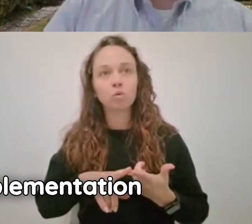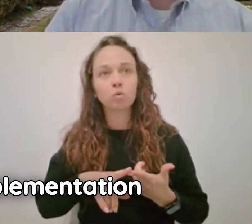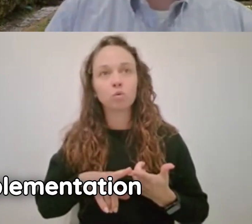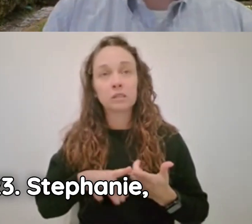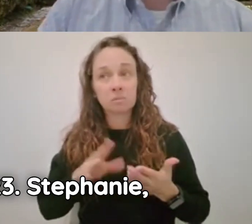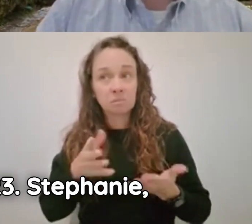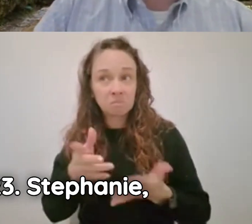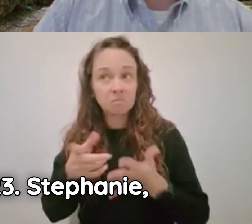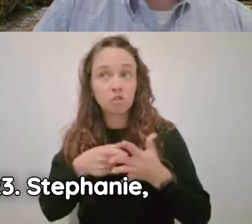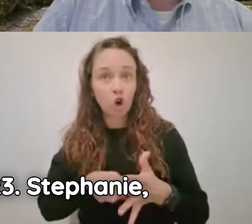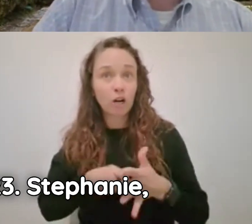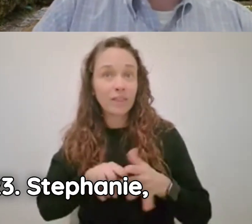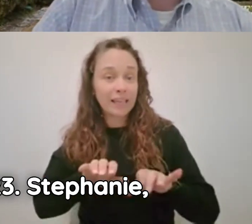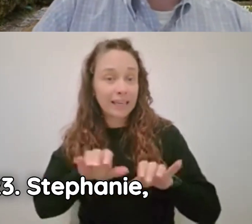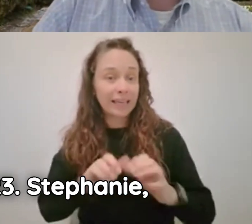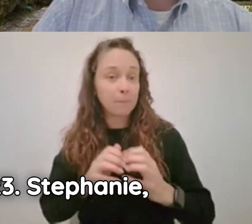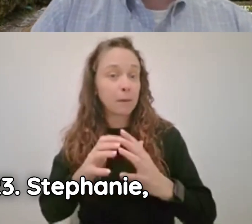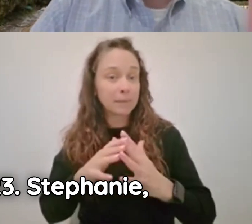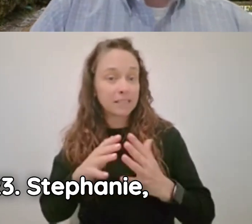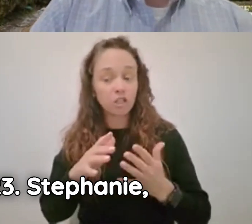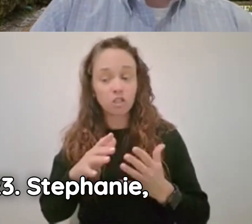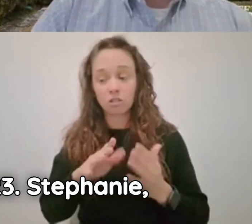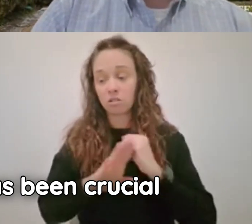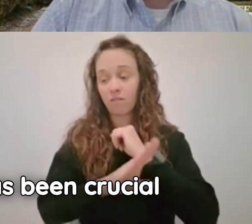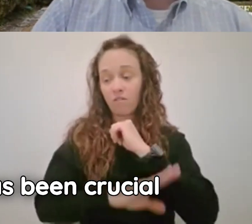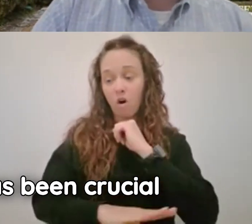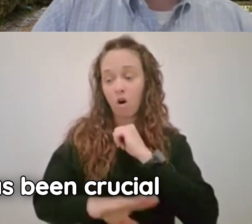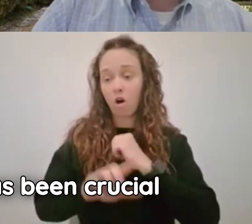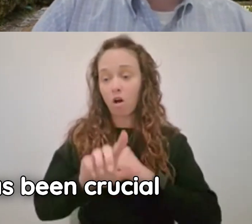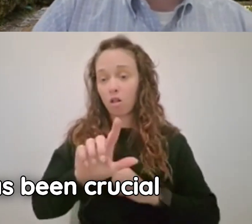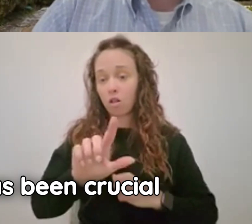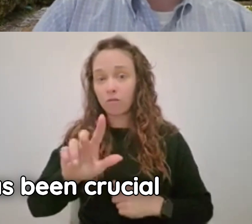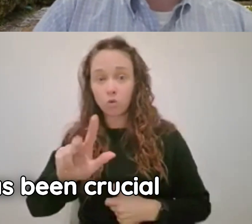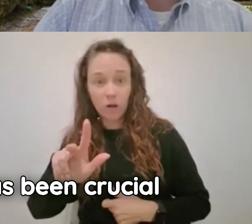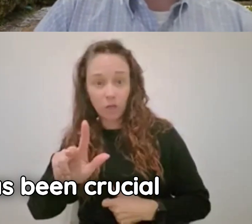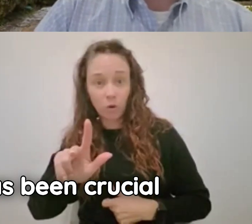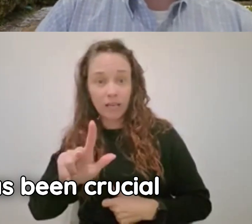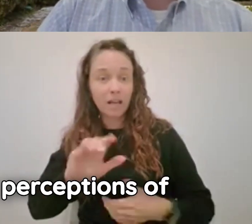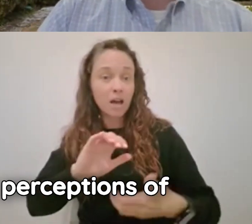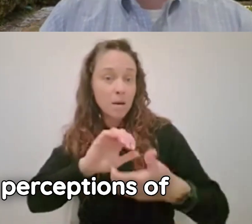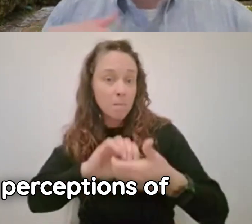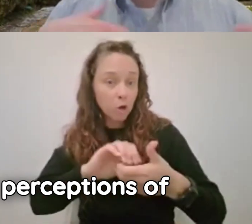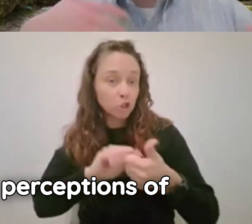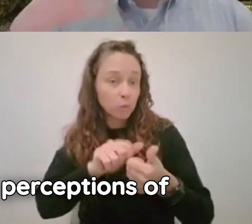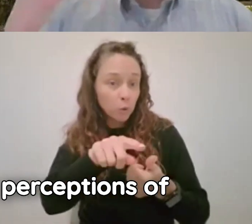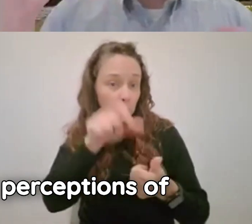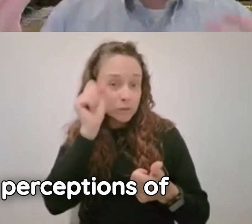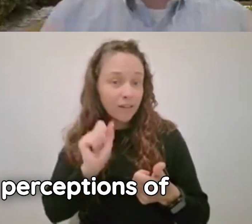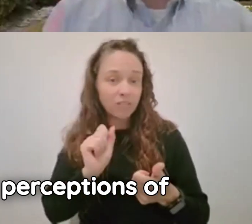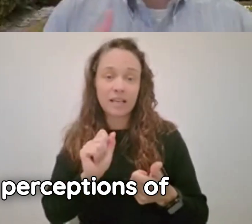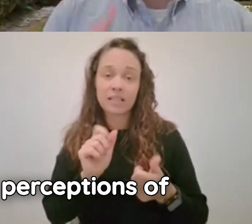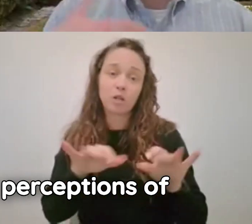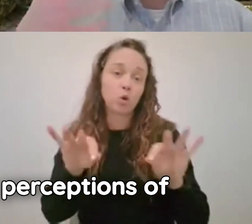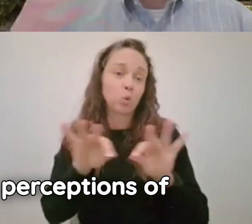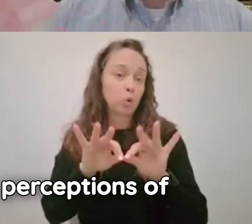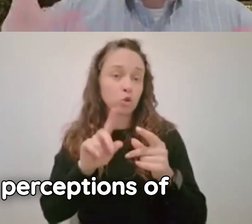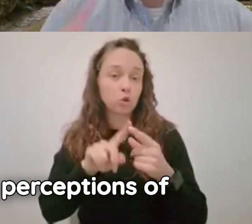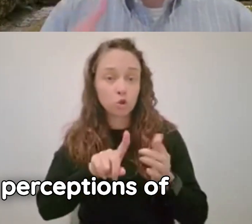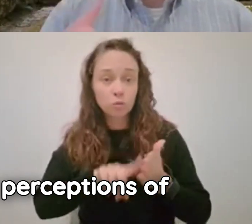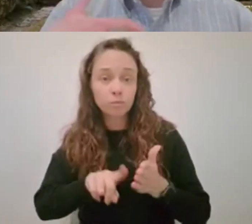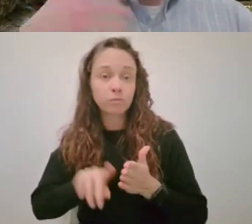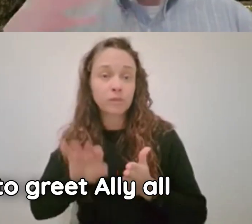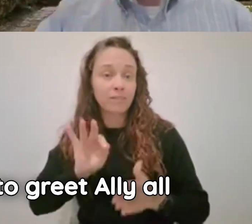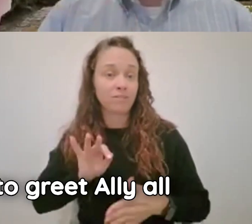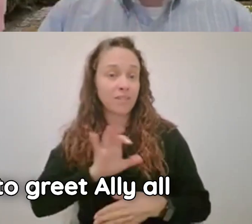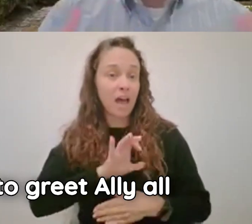started the implementation process in the fall of 23. Stephanie, partnership with you has been crucial into researching faculty